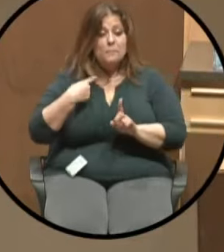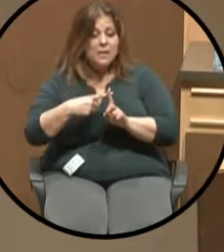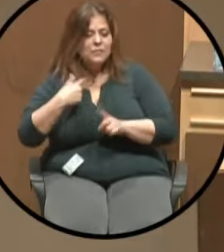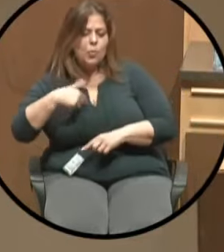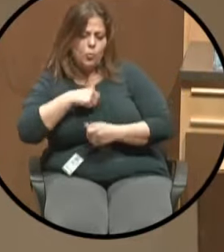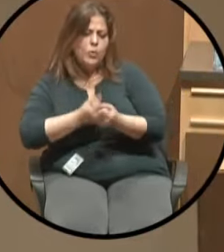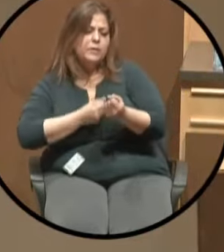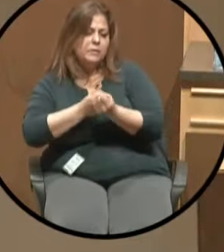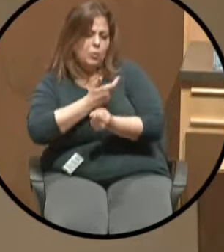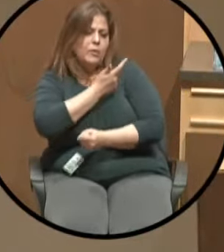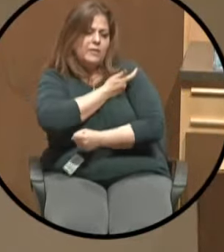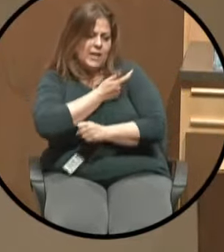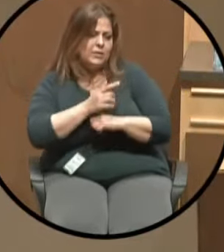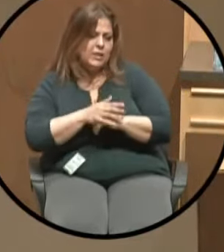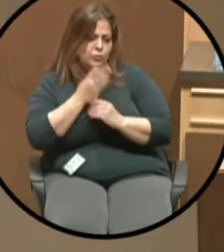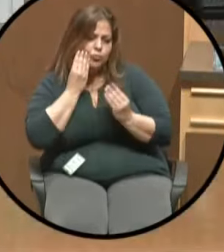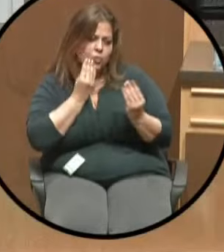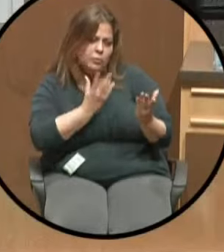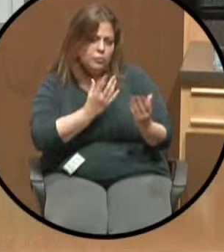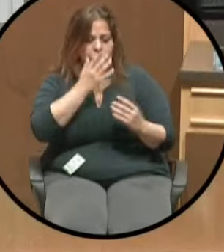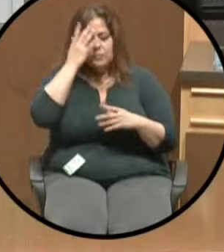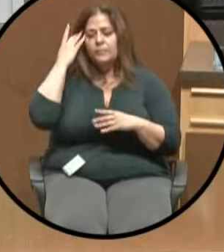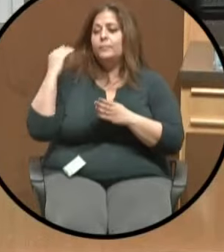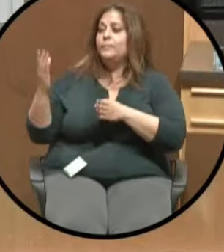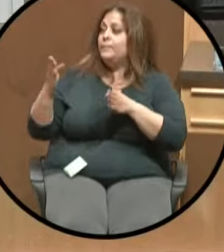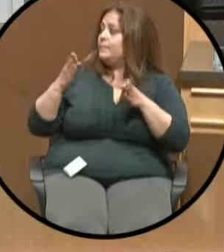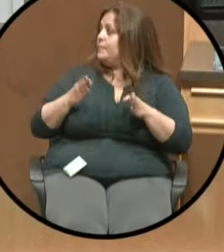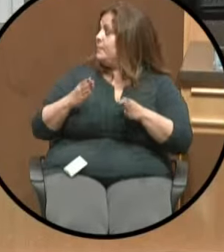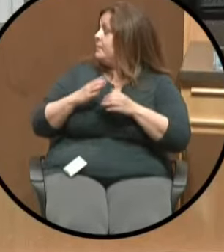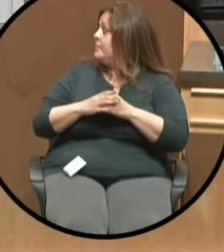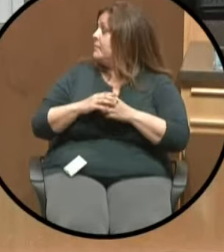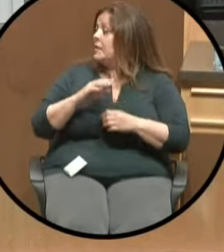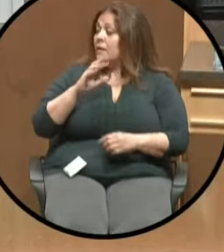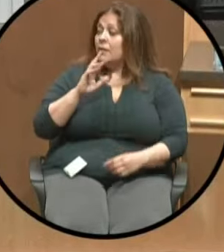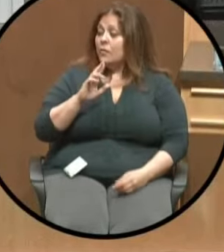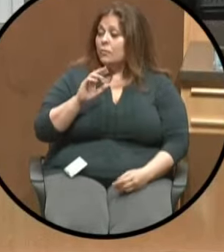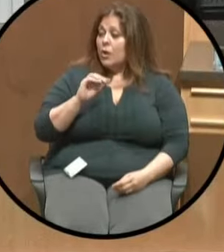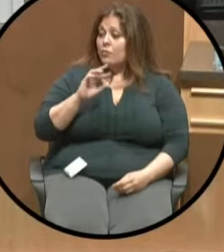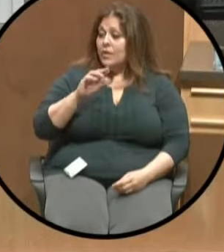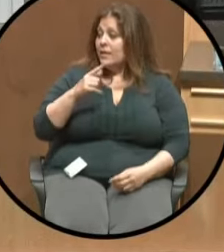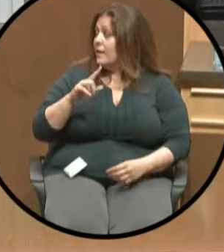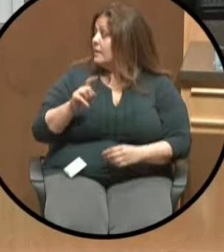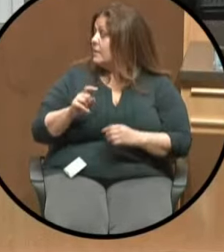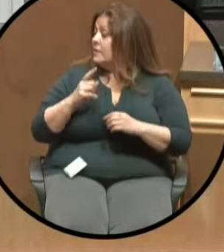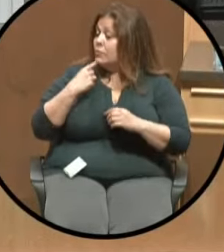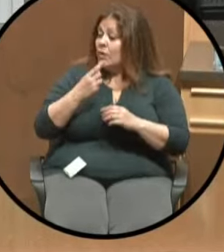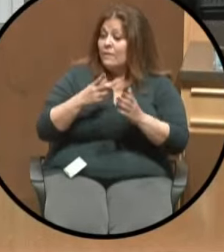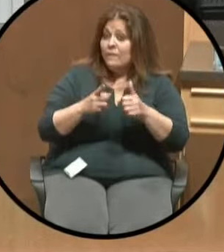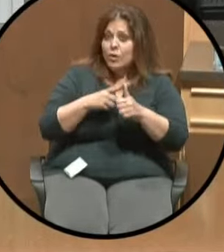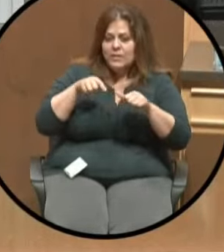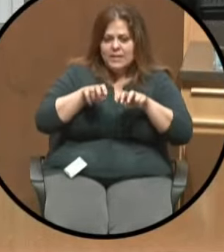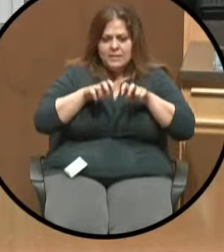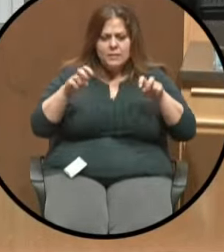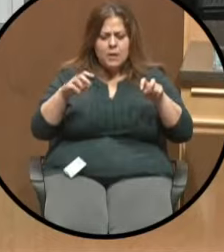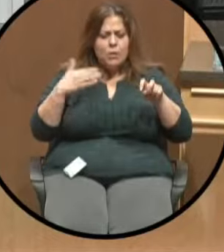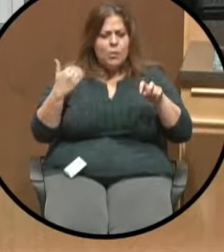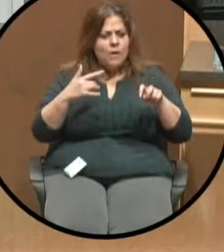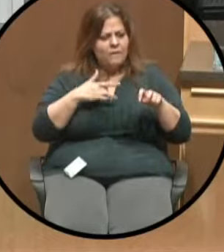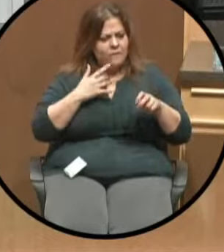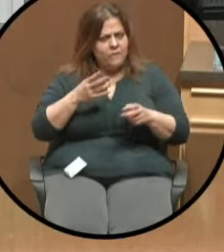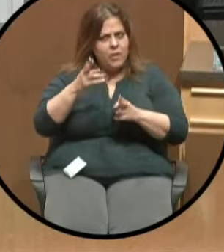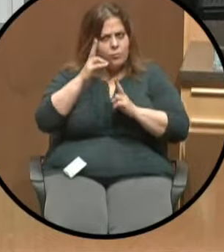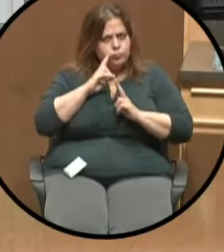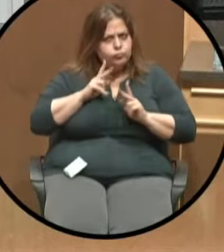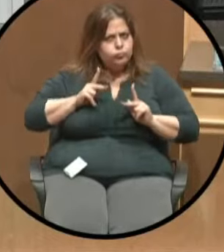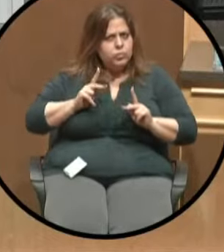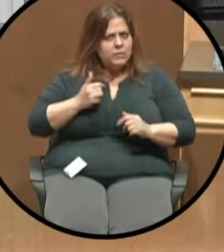Dr. Kadia. Dr. Rodriguez? Just a few words to say that it's a real privilege to be on this committee and to work with all the